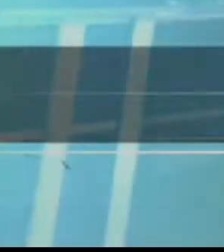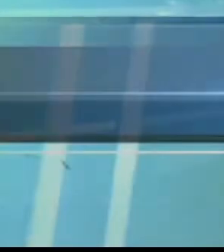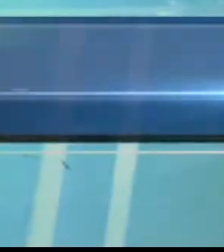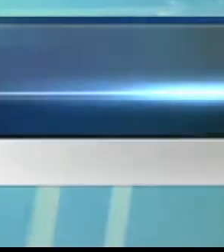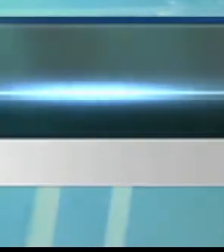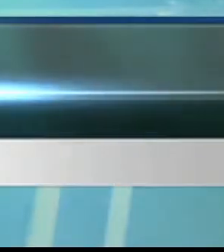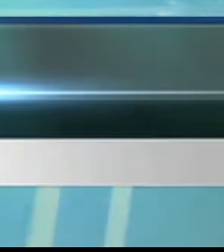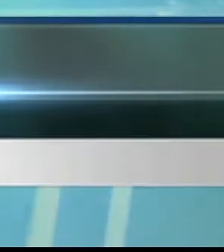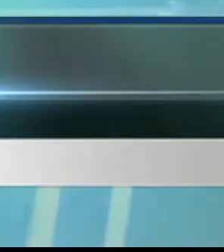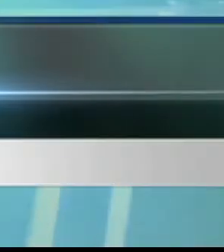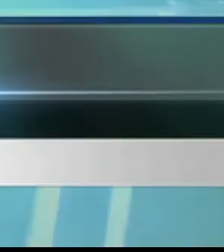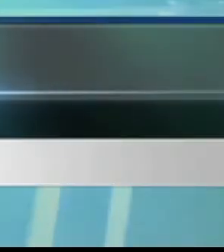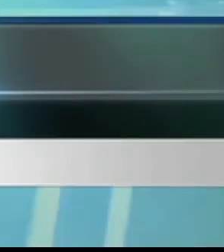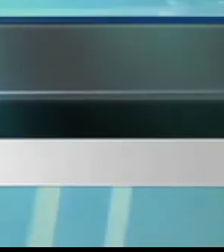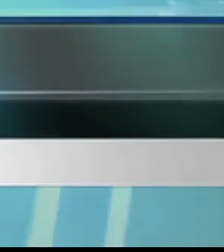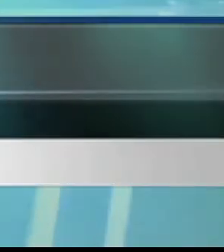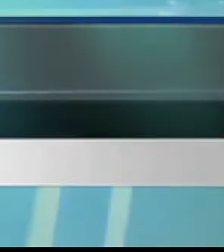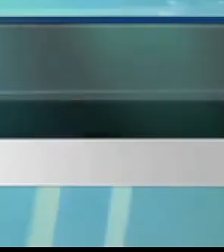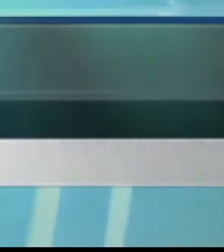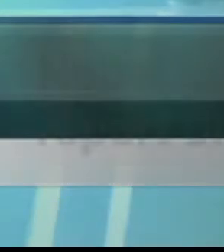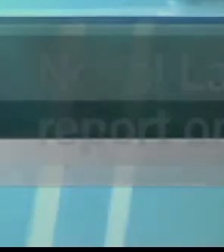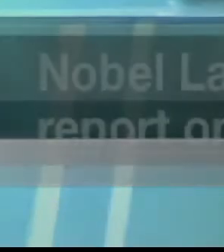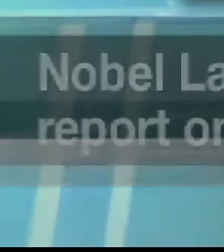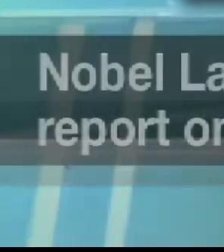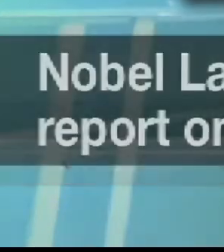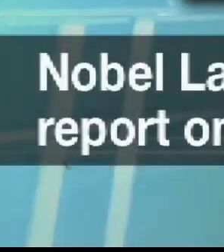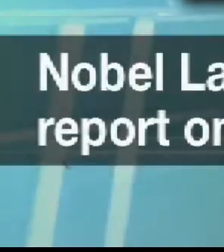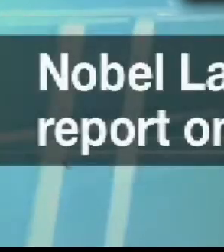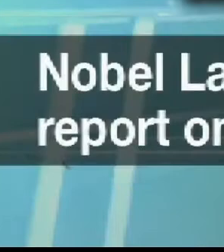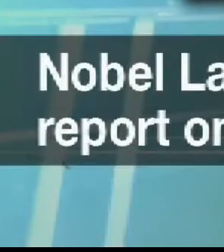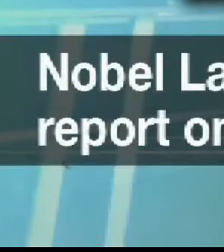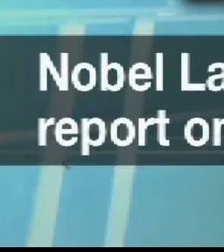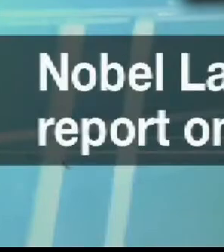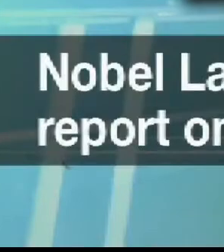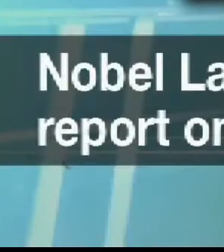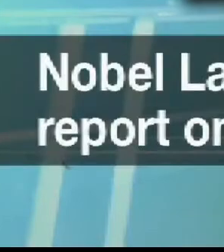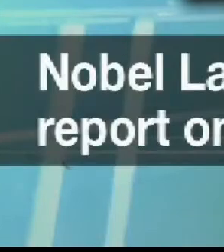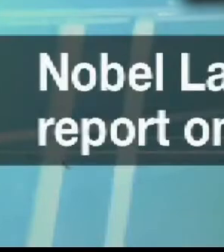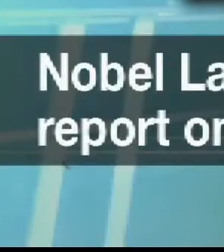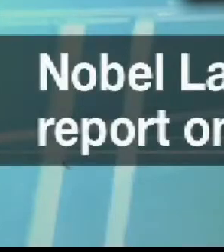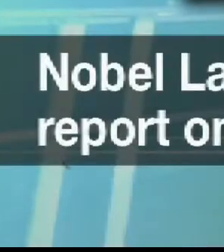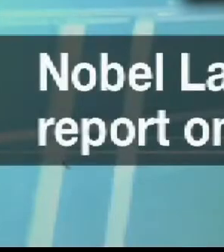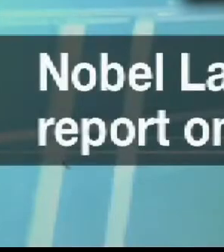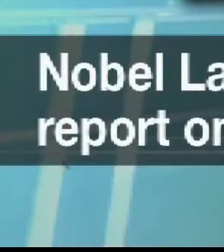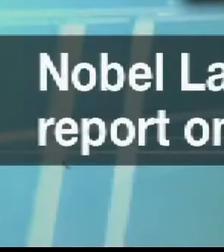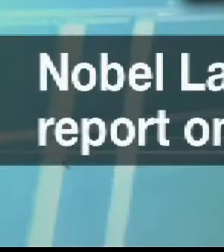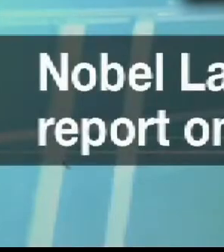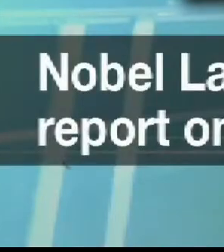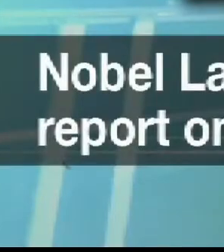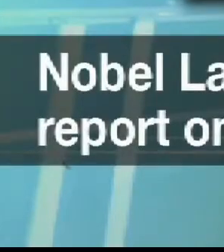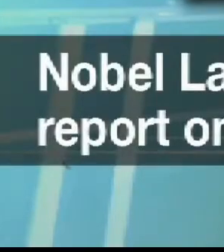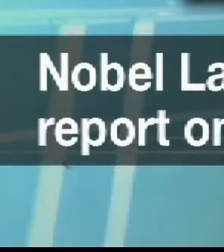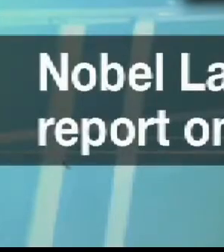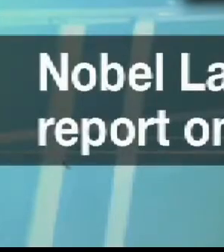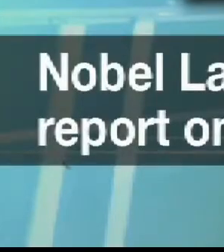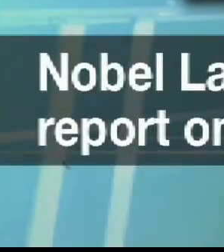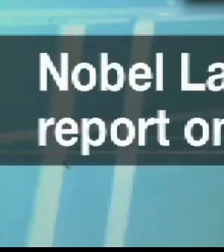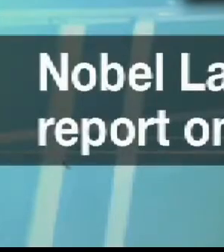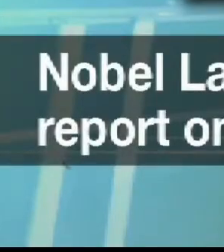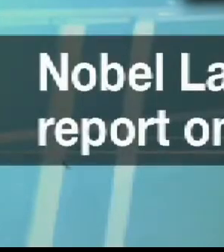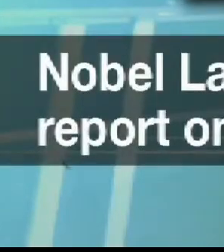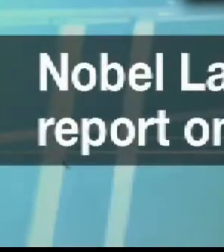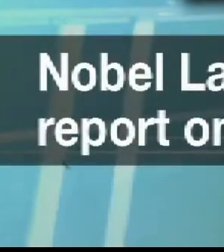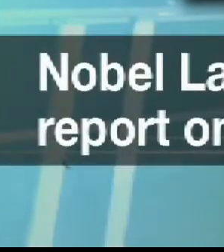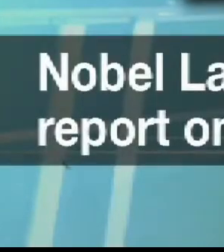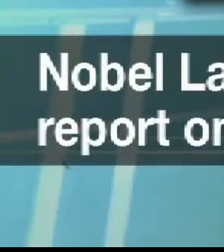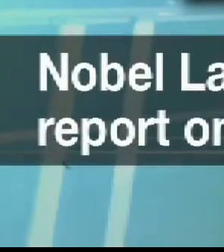This is your Royal Fidelity Business News. I'm Jimenita Swain. The International Bar Association Presidential Task Force published a report